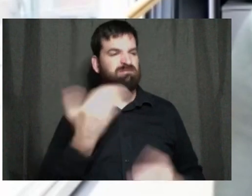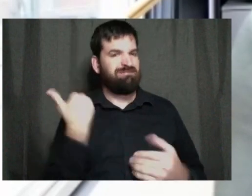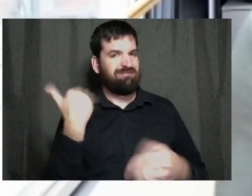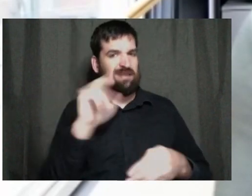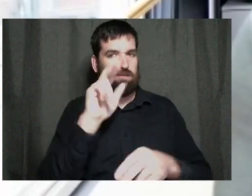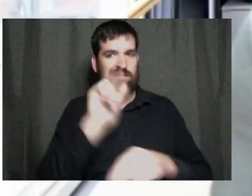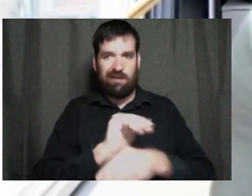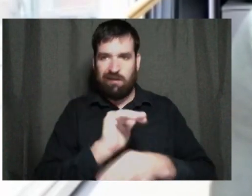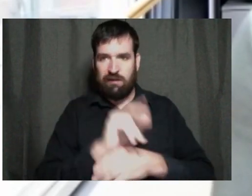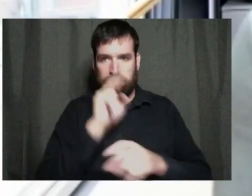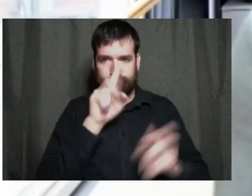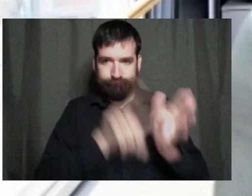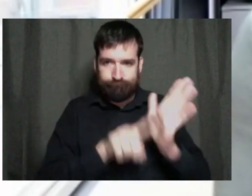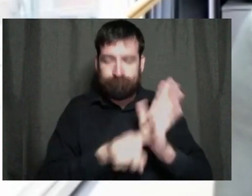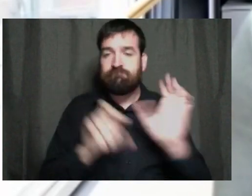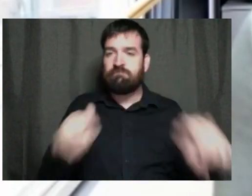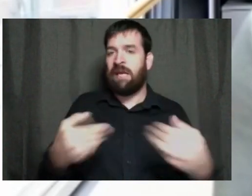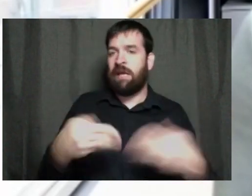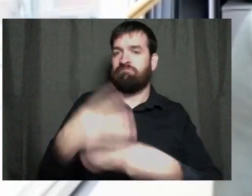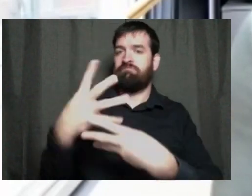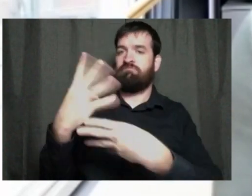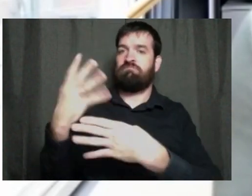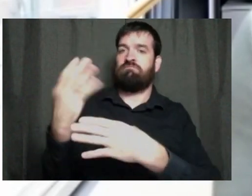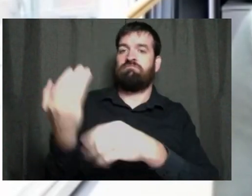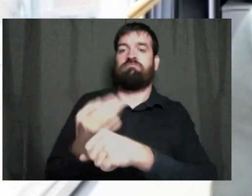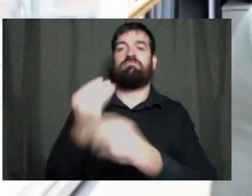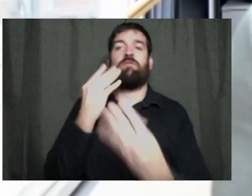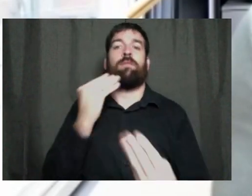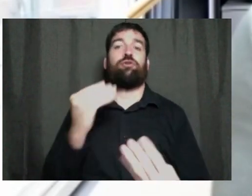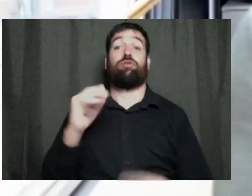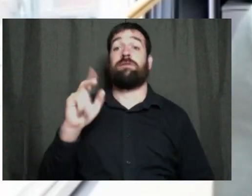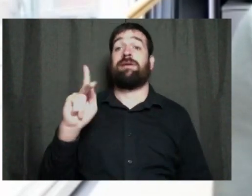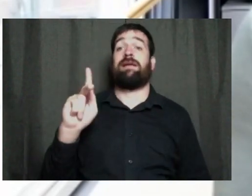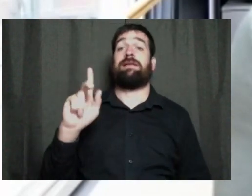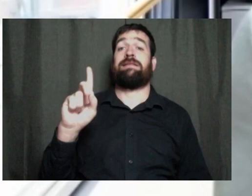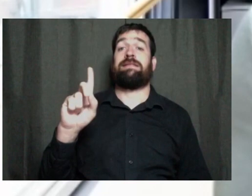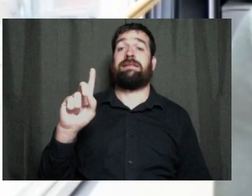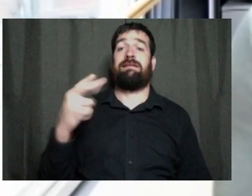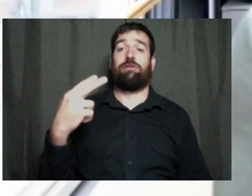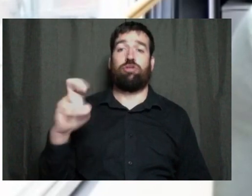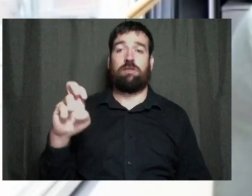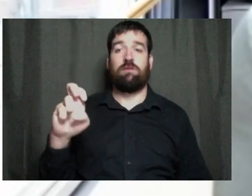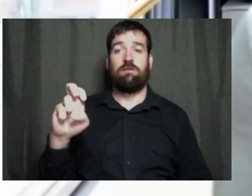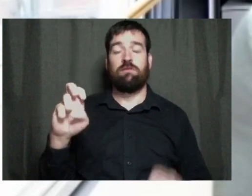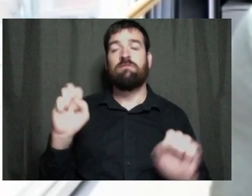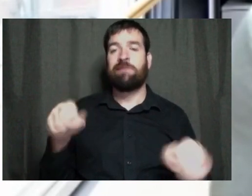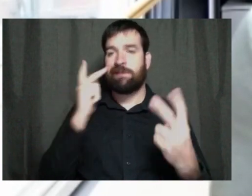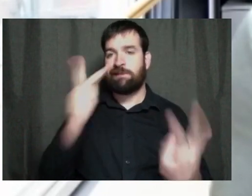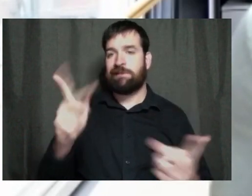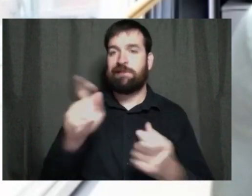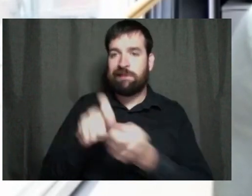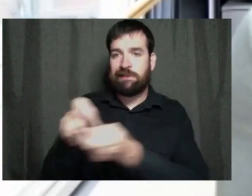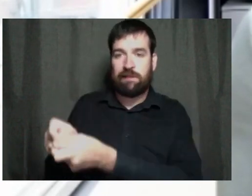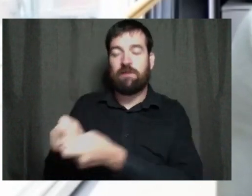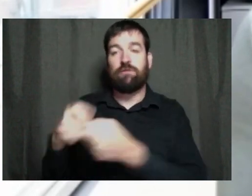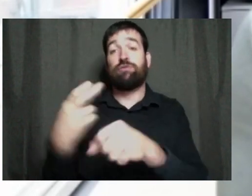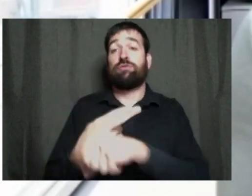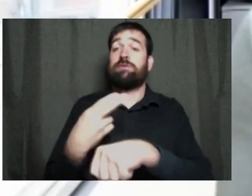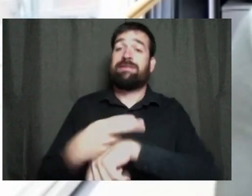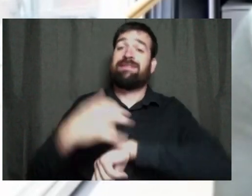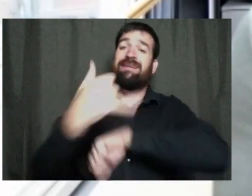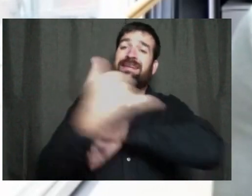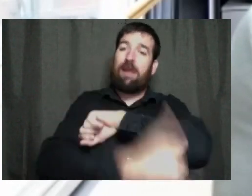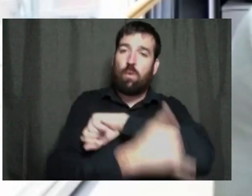can easily access this information. KDHD has some wonderful information. You can really look at this detail by county and really have a